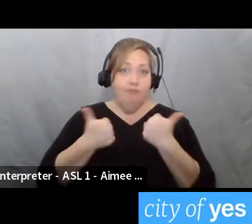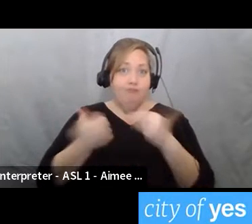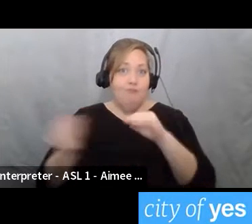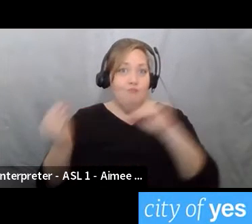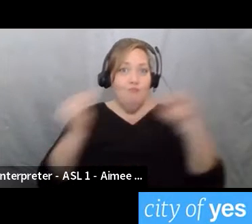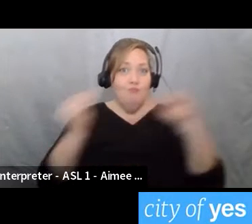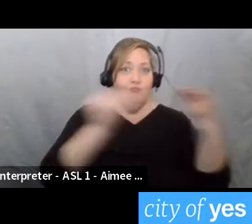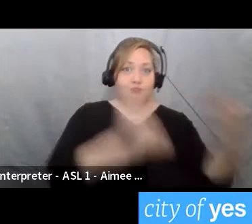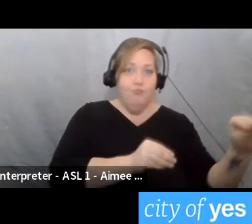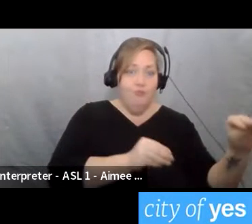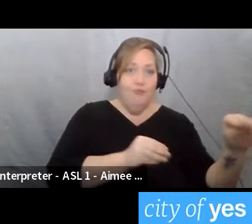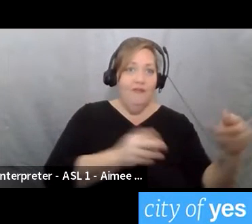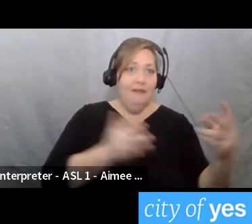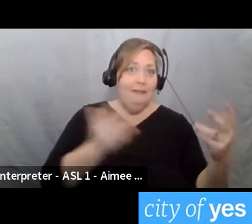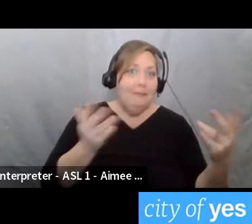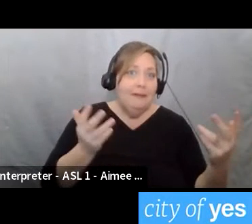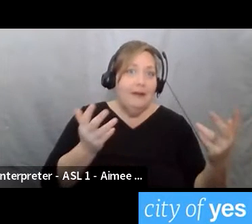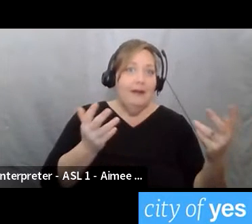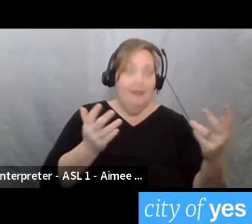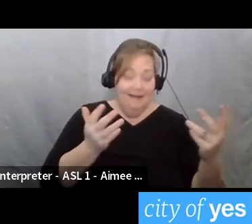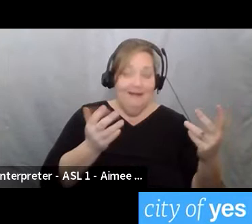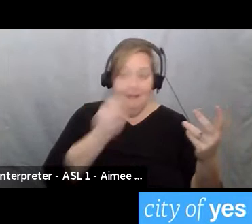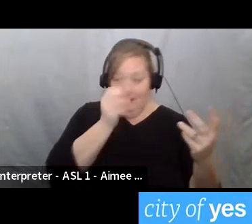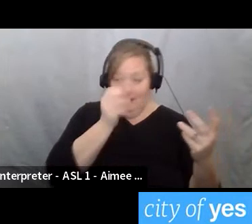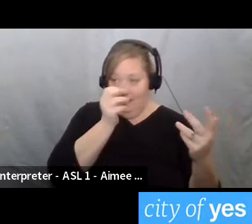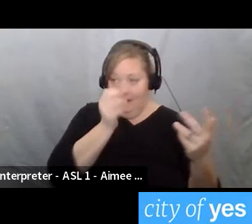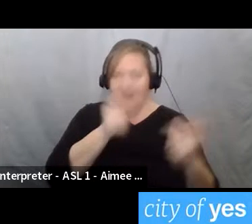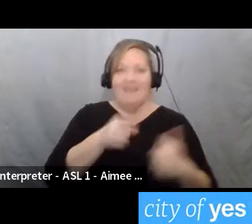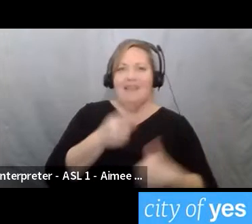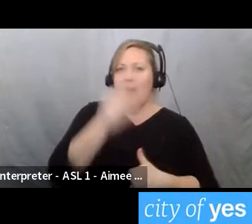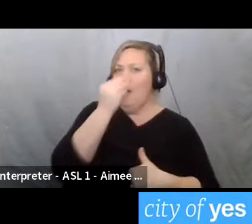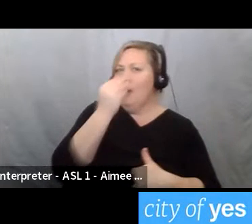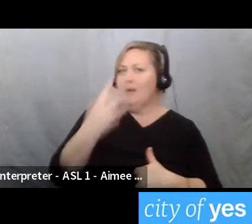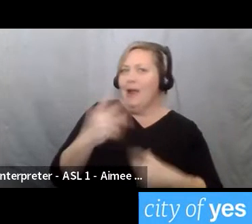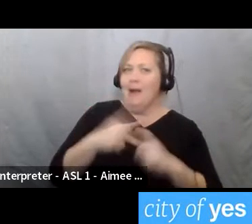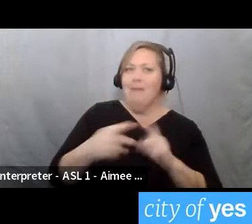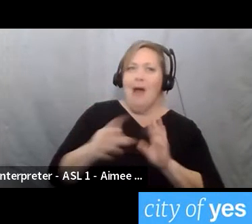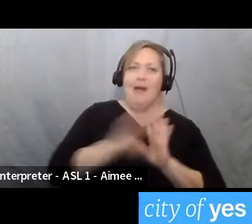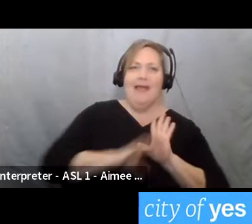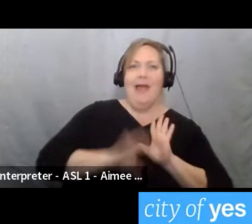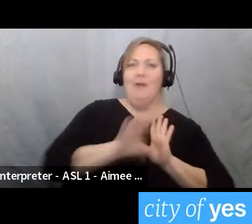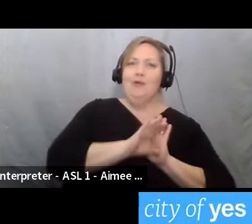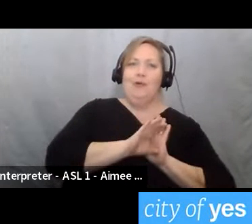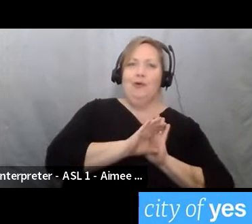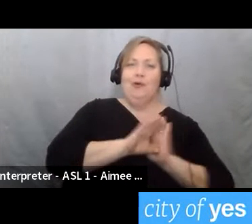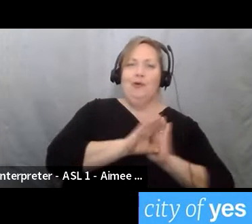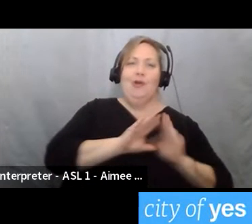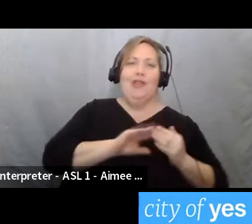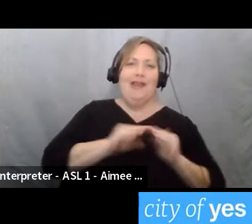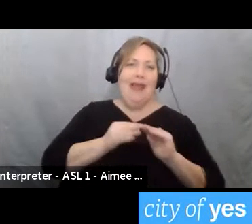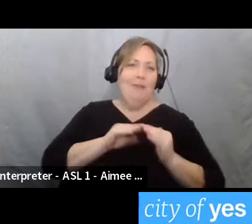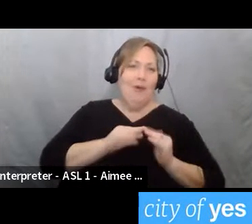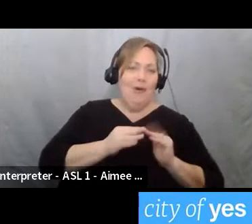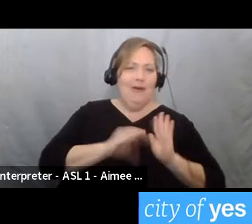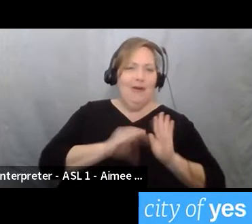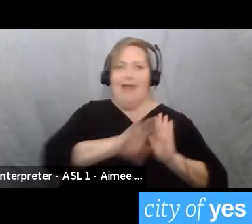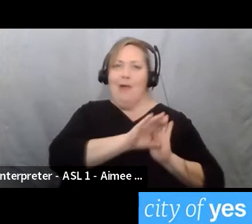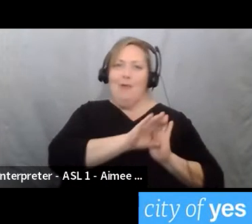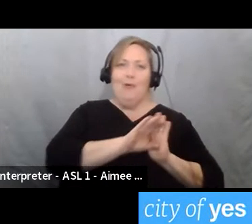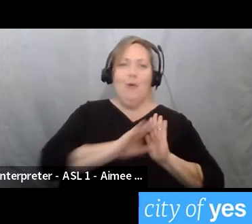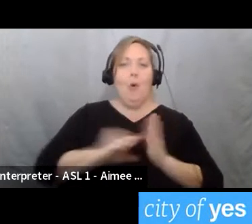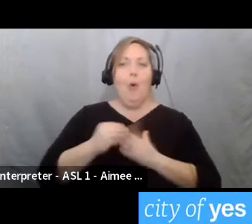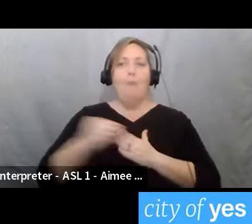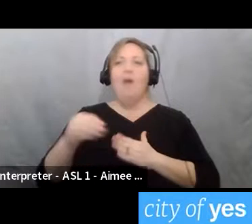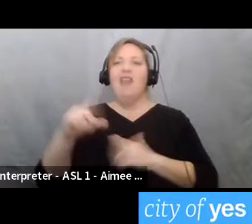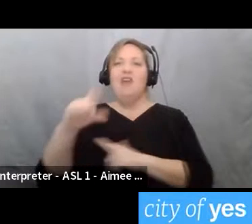I'm gonna go ahead and say it. I know you guys are not saying it, but I'm gonna say it. I don't care about character of the neighborhoods, or I bought this